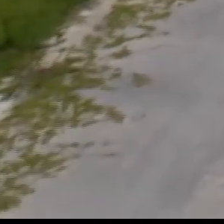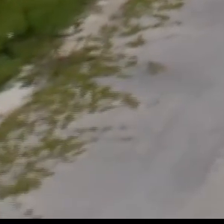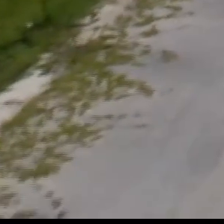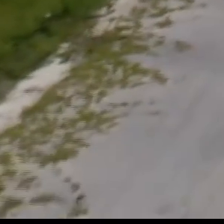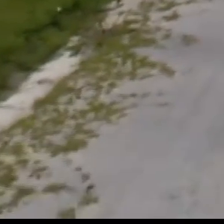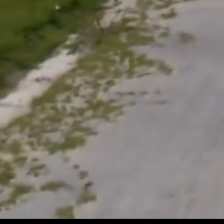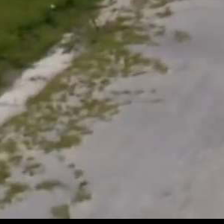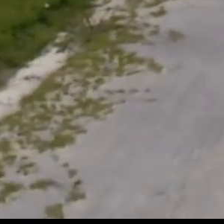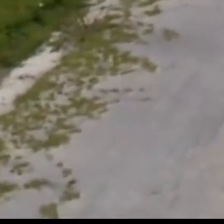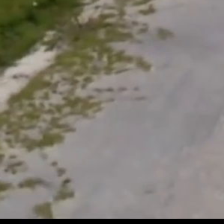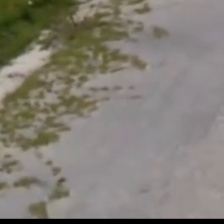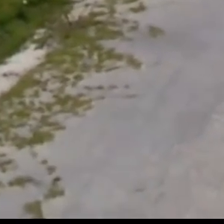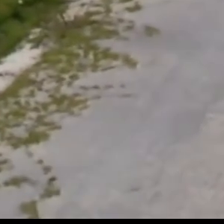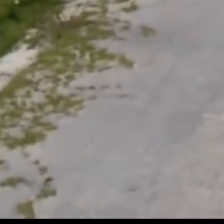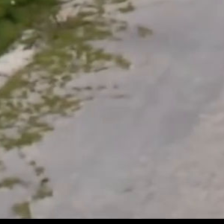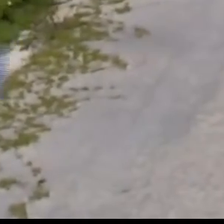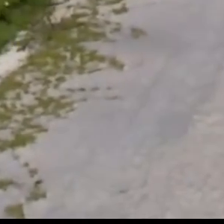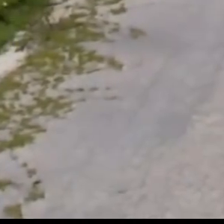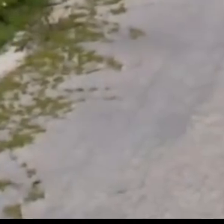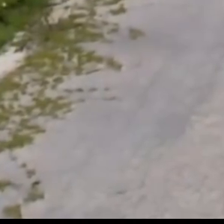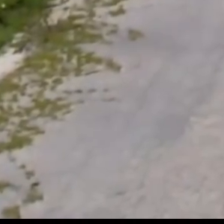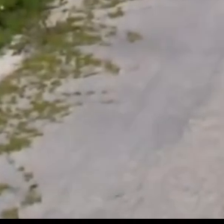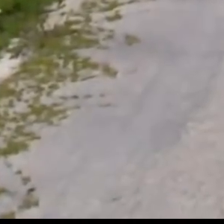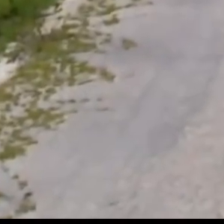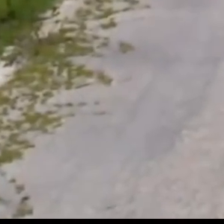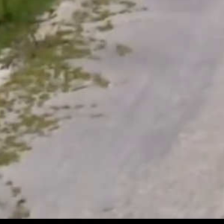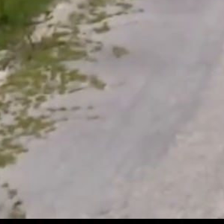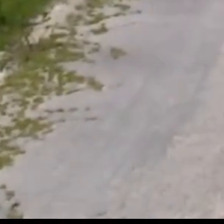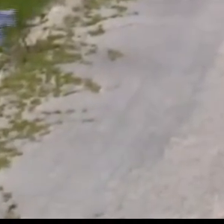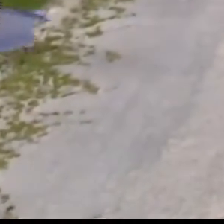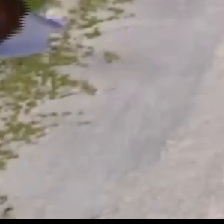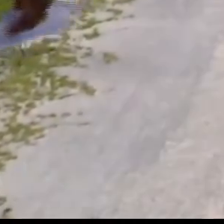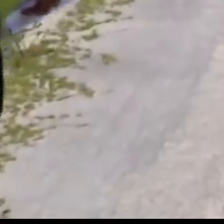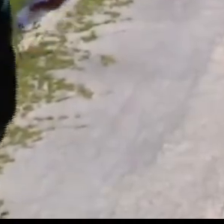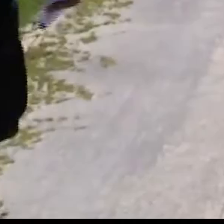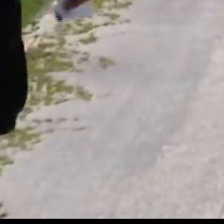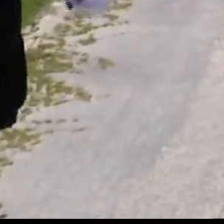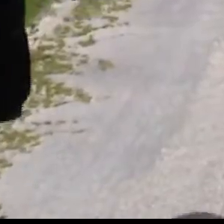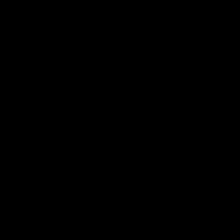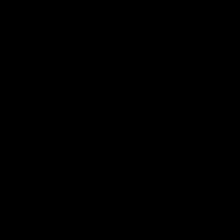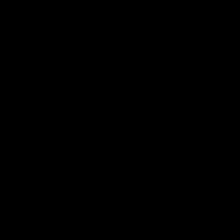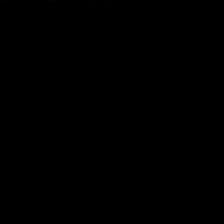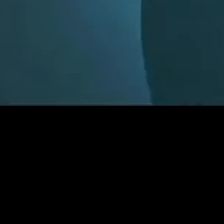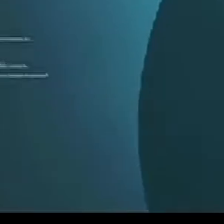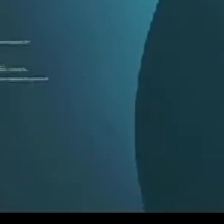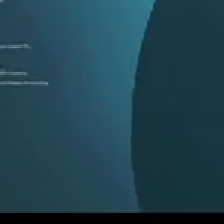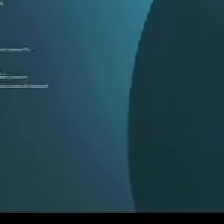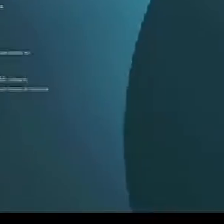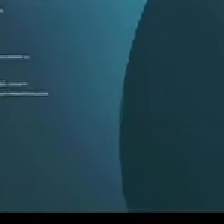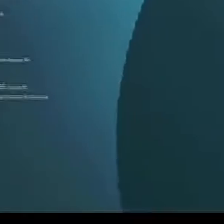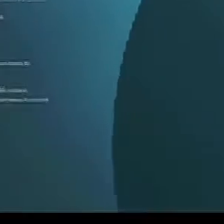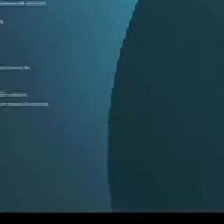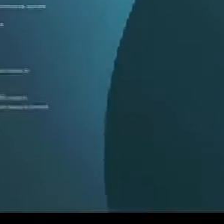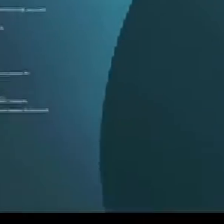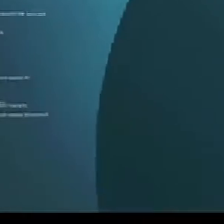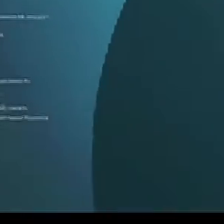better facilities for the new school year. The Bahamas Tonight Weekend Edition starts now.